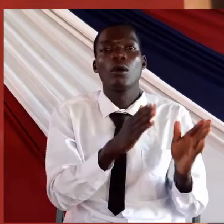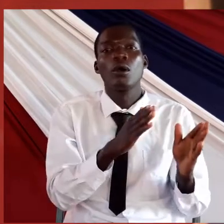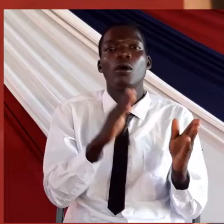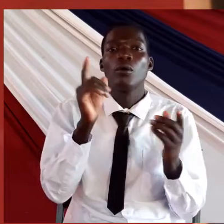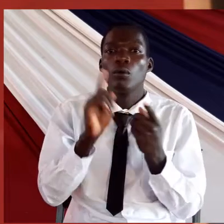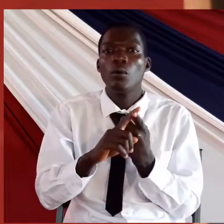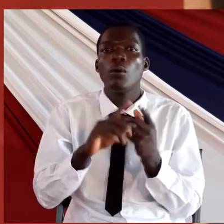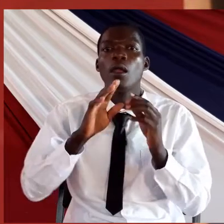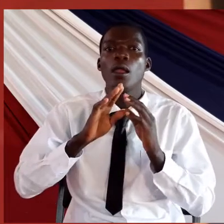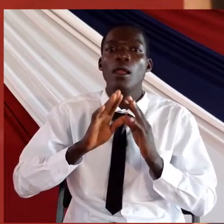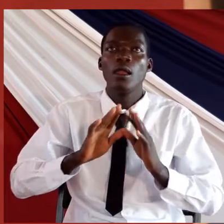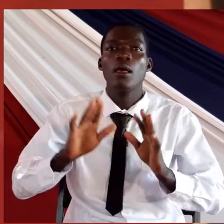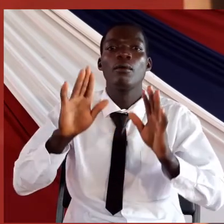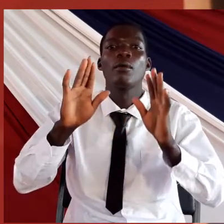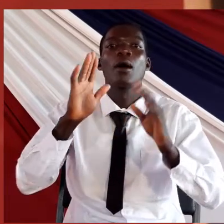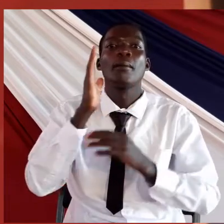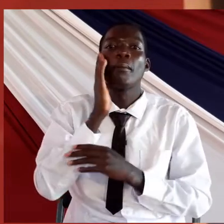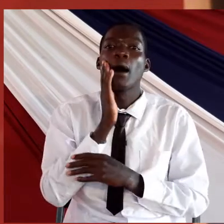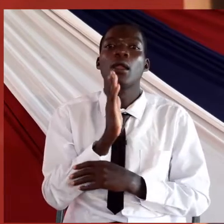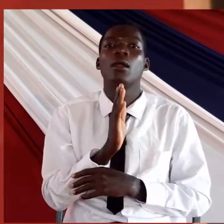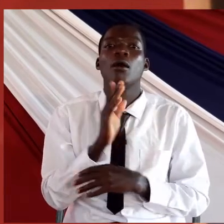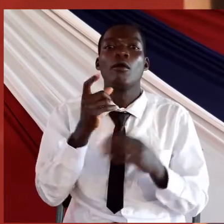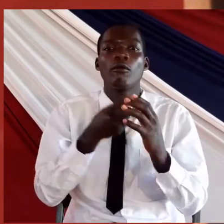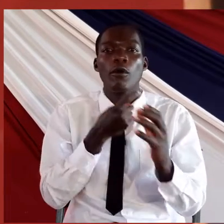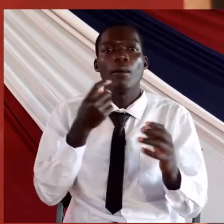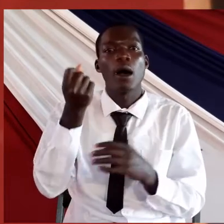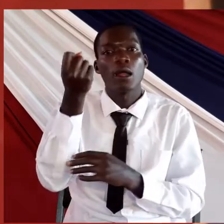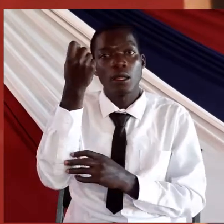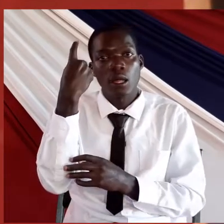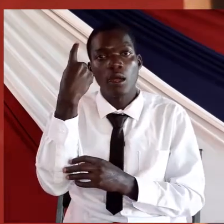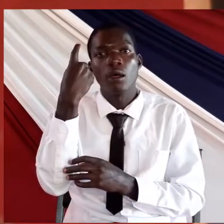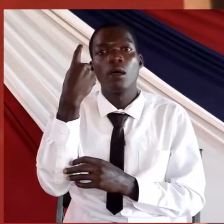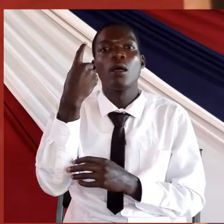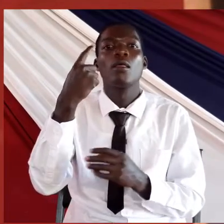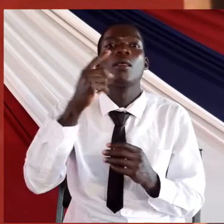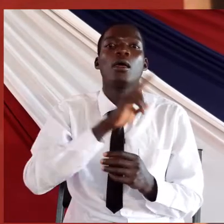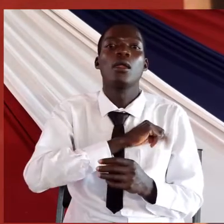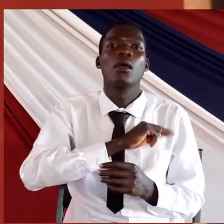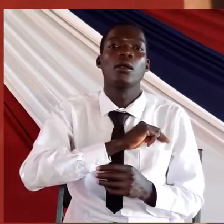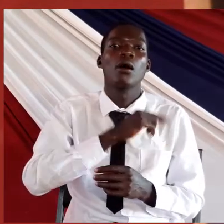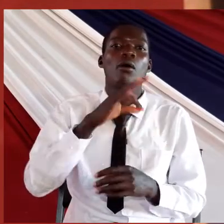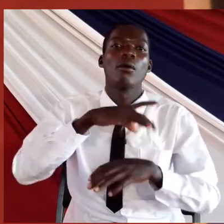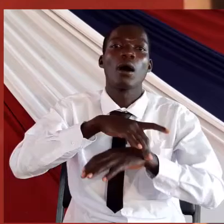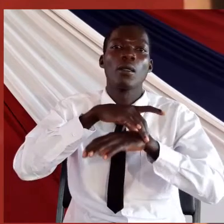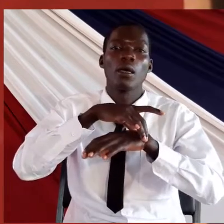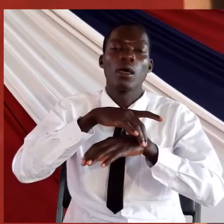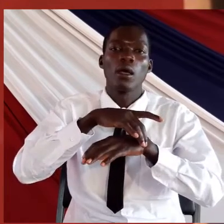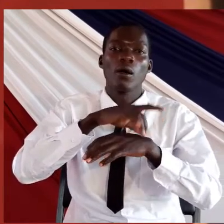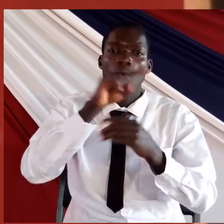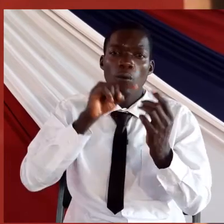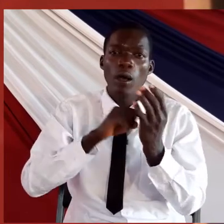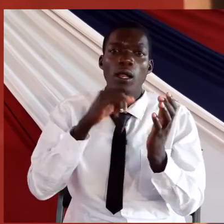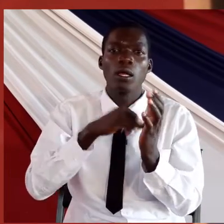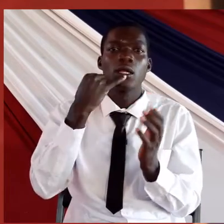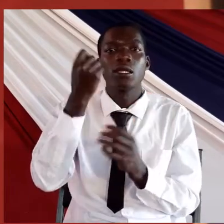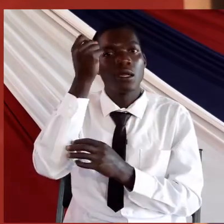to mislead man from the understanding of the nature of God. You know, when we misunderstand what